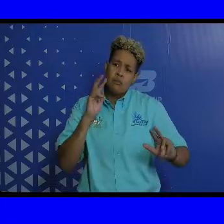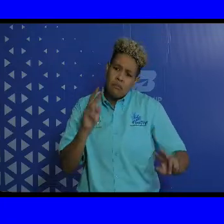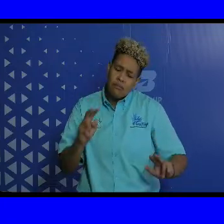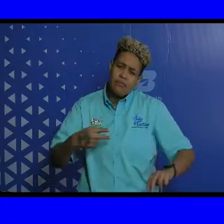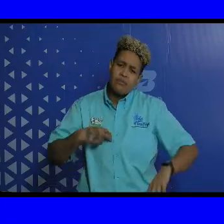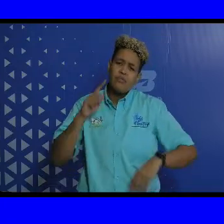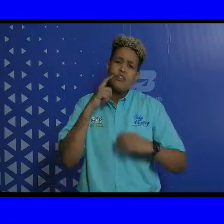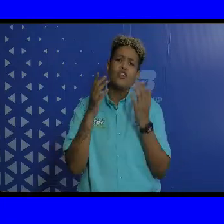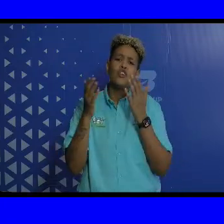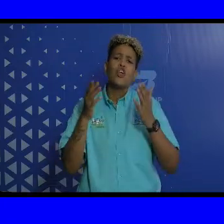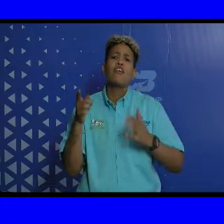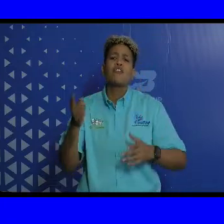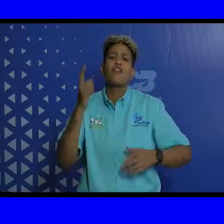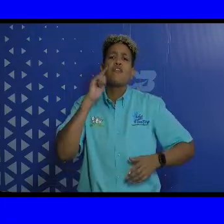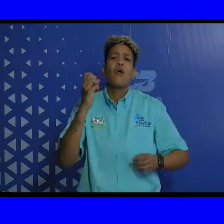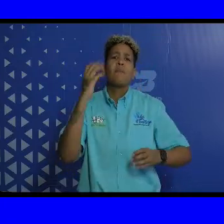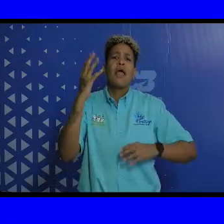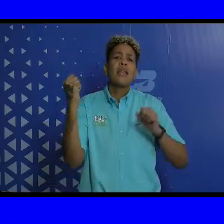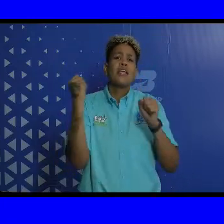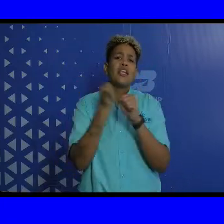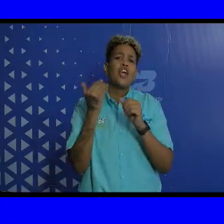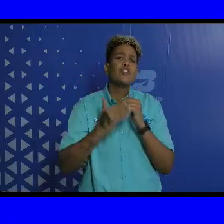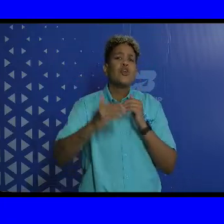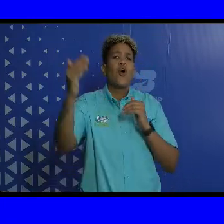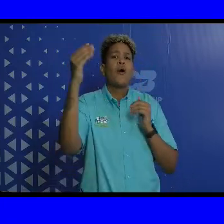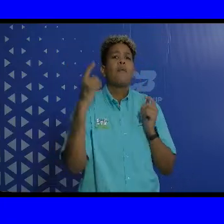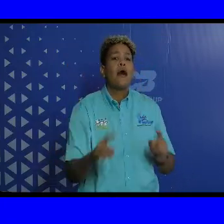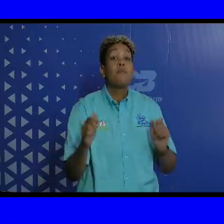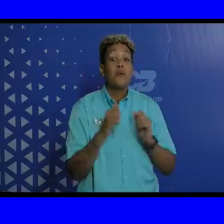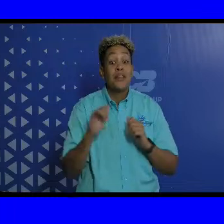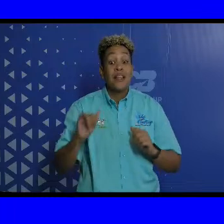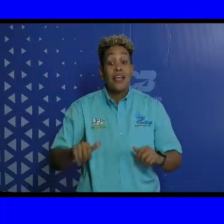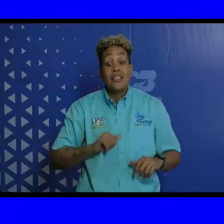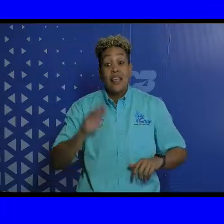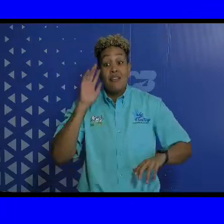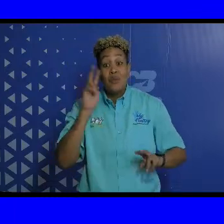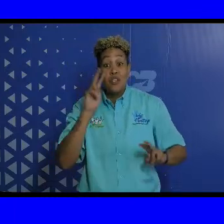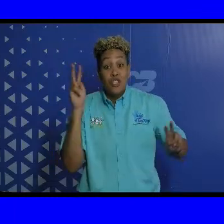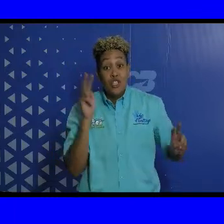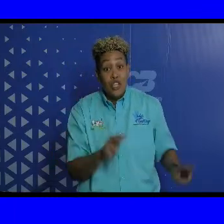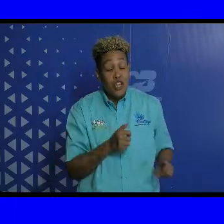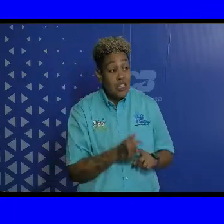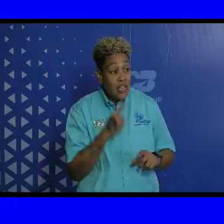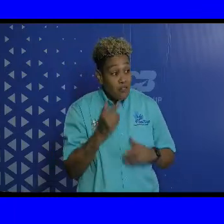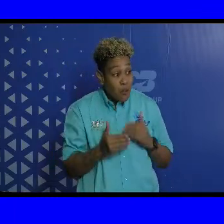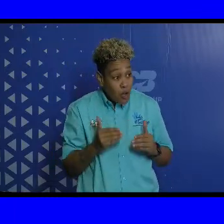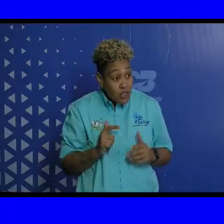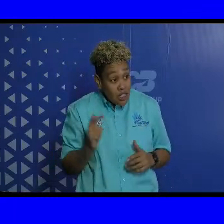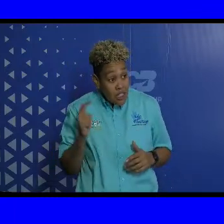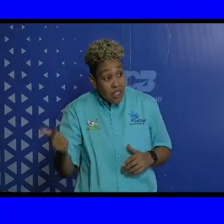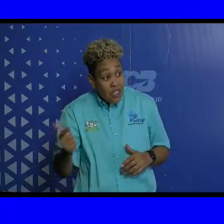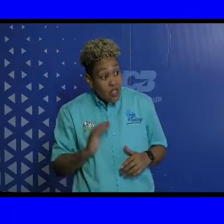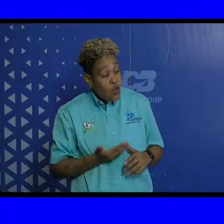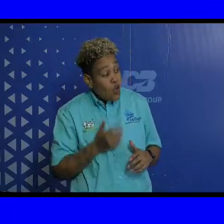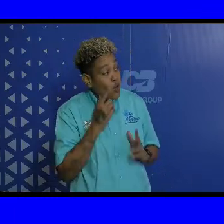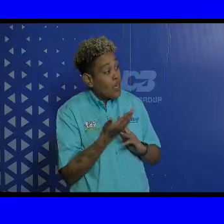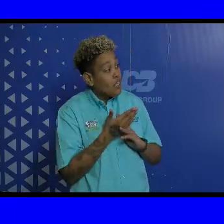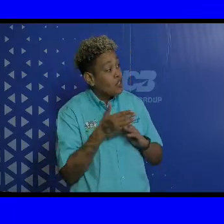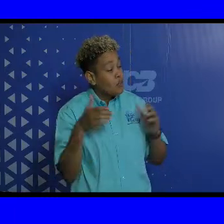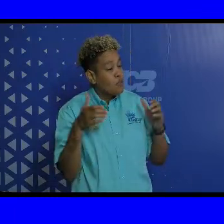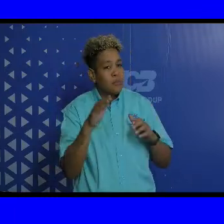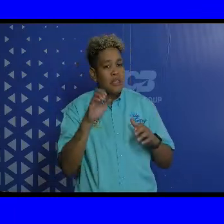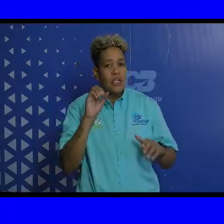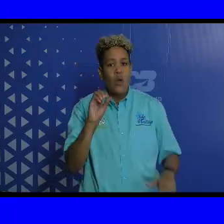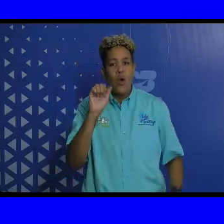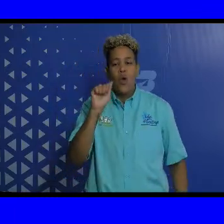forward to serving you for years to come. With that, I will turn over the proceedings to our interim group